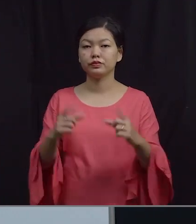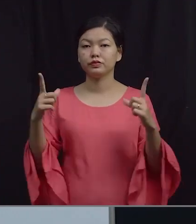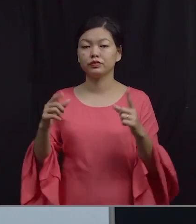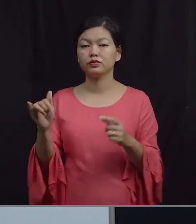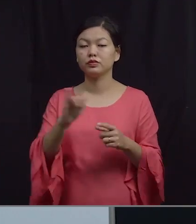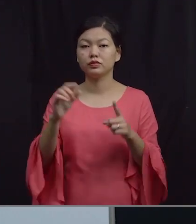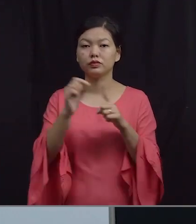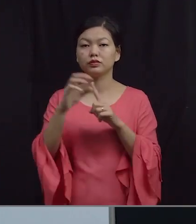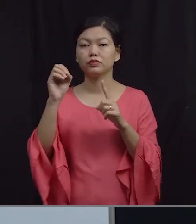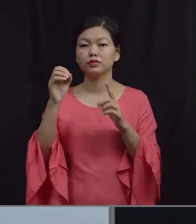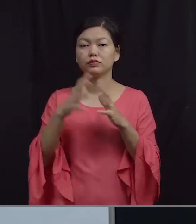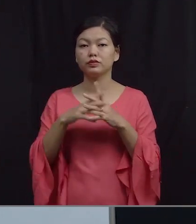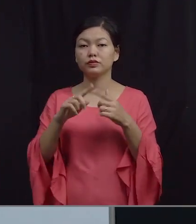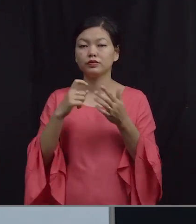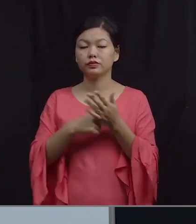contact.